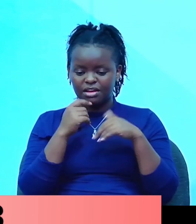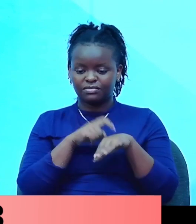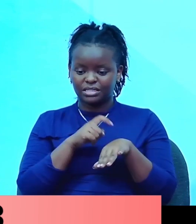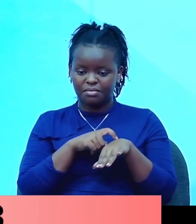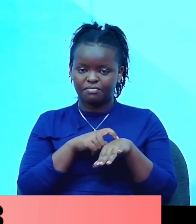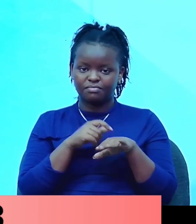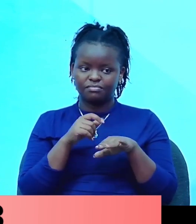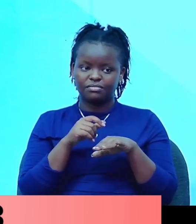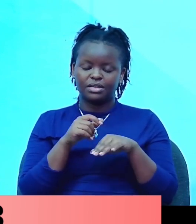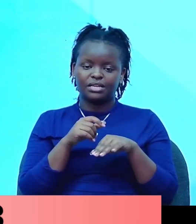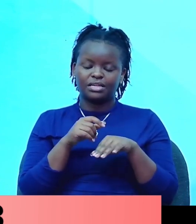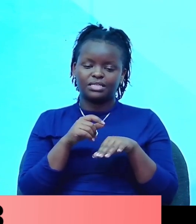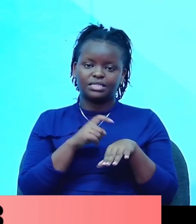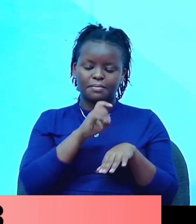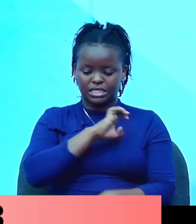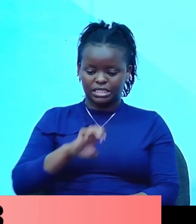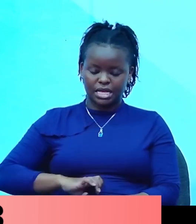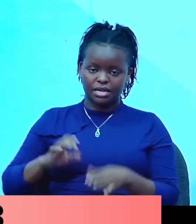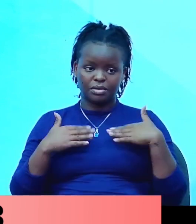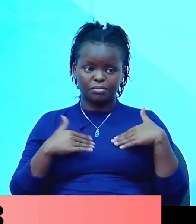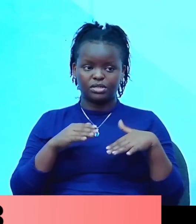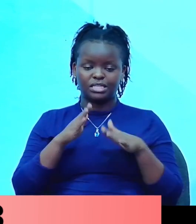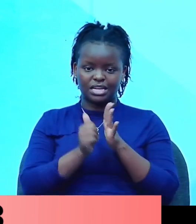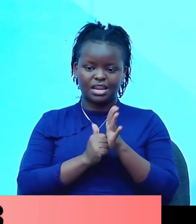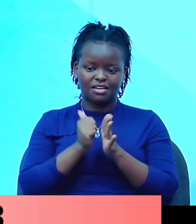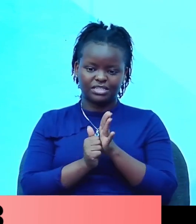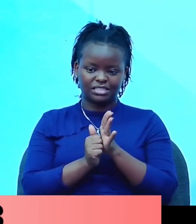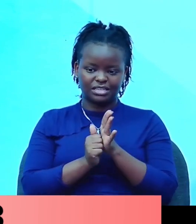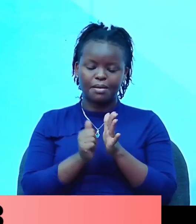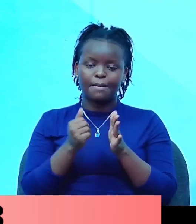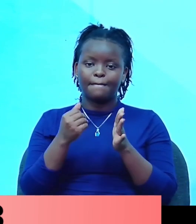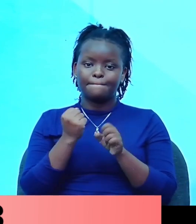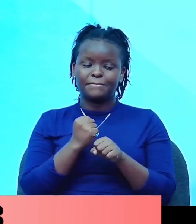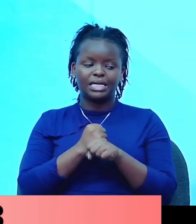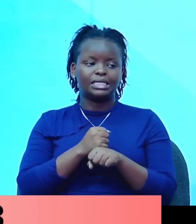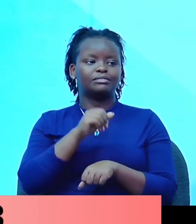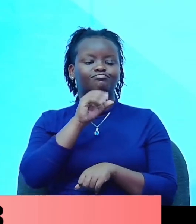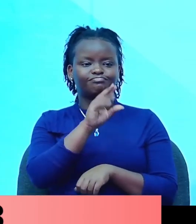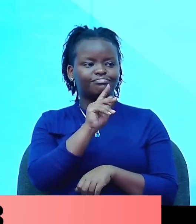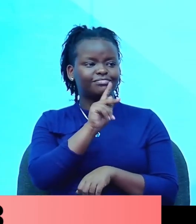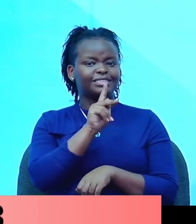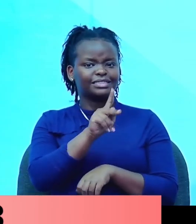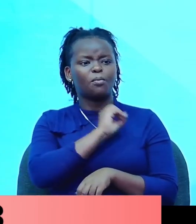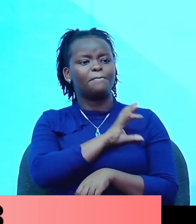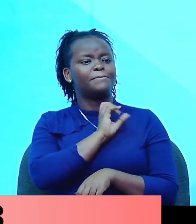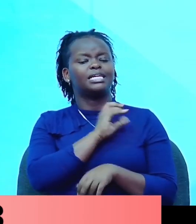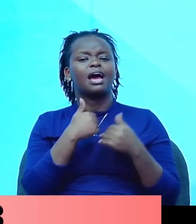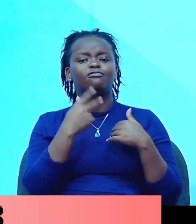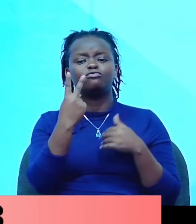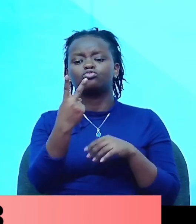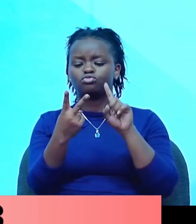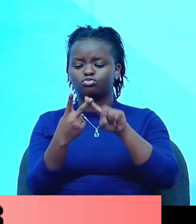over Easter. Yeah. And the people in Revvvisha made noise. The hoteliers, they made noise. They said, how can we have 2 seasons where we